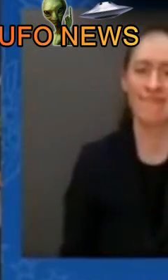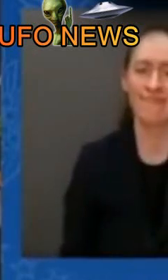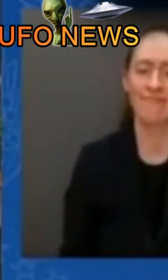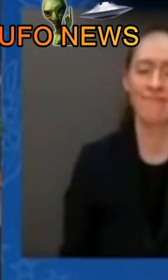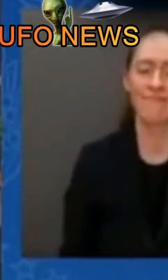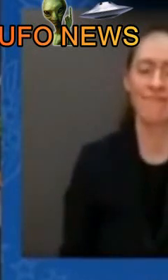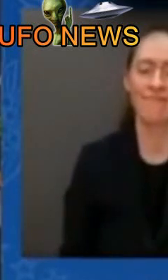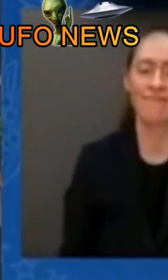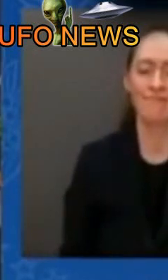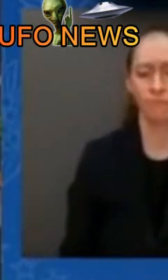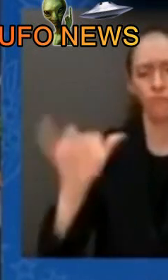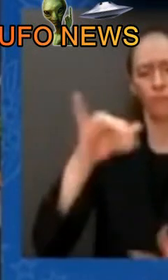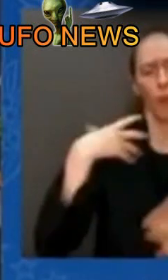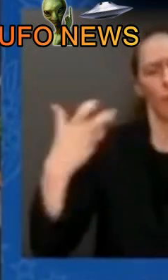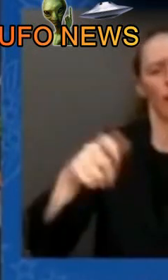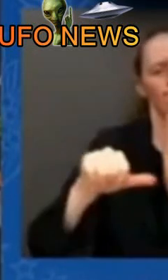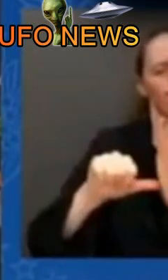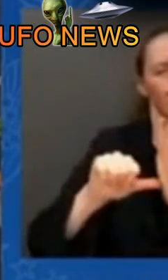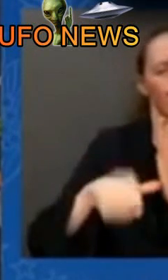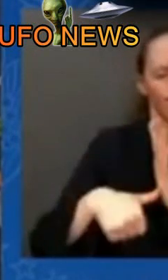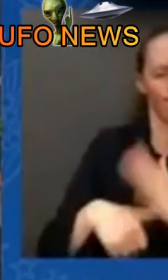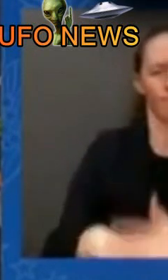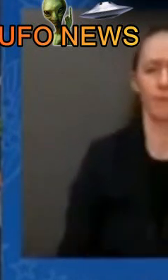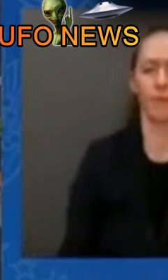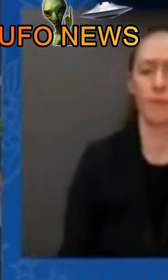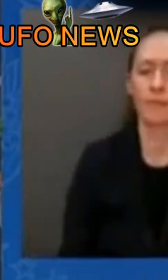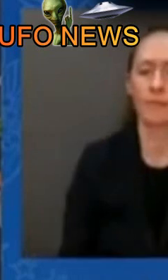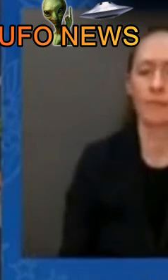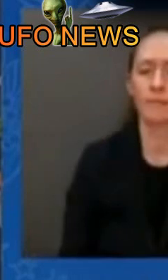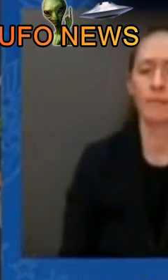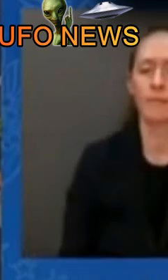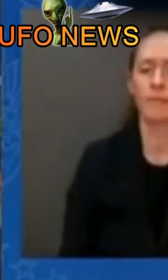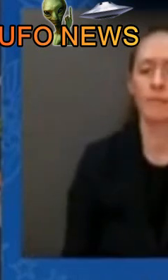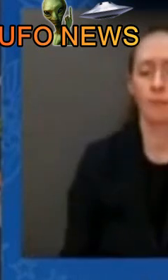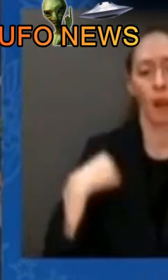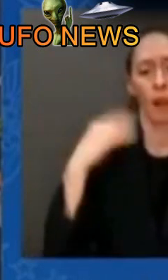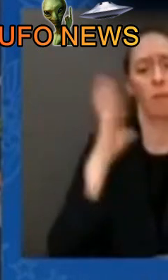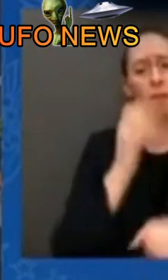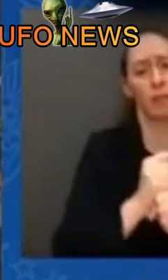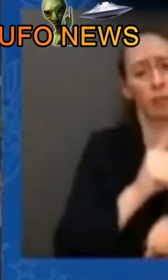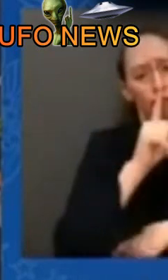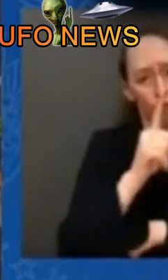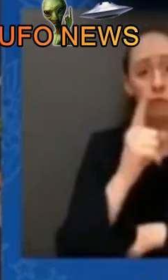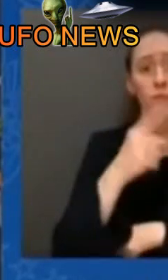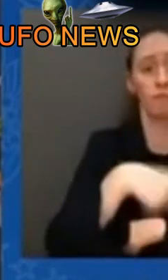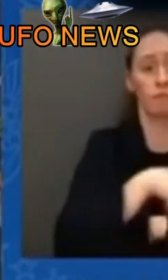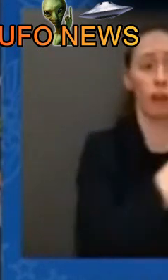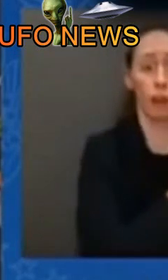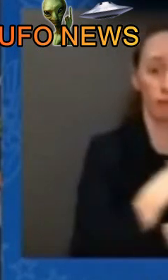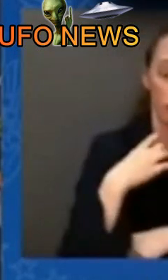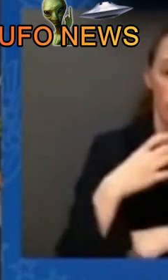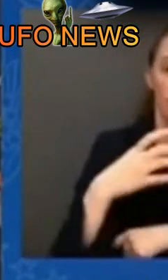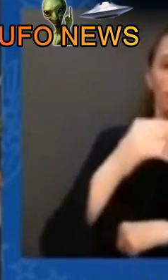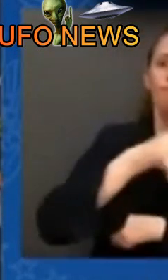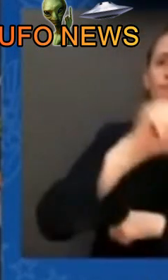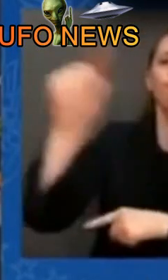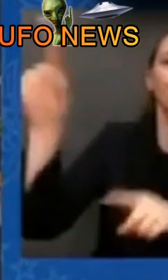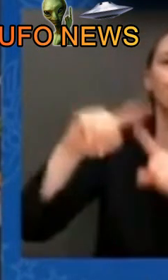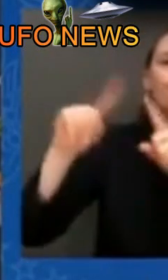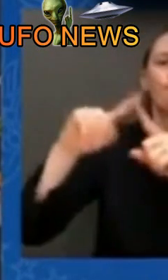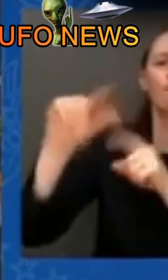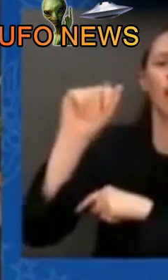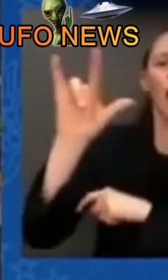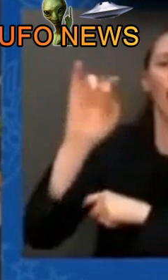the Congress contemporaneously informed of all we know and all we learn. And I expect to be speaking with President